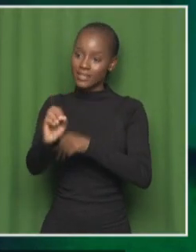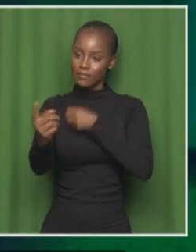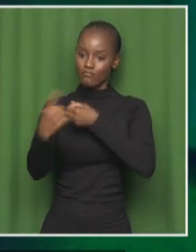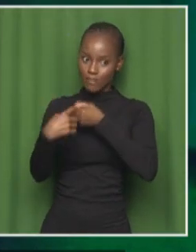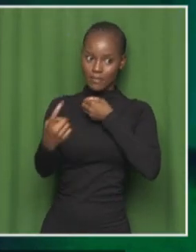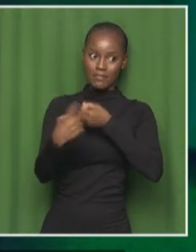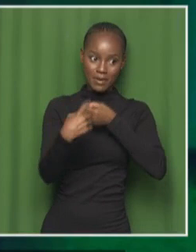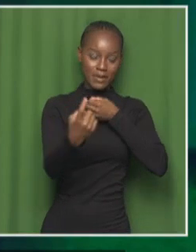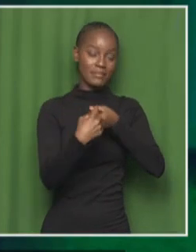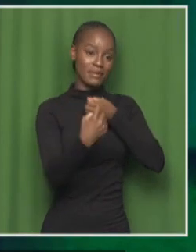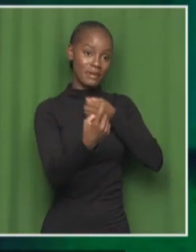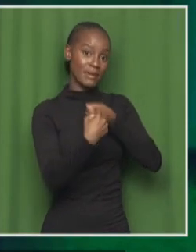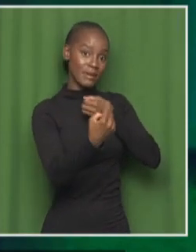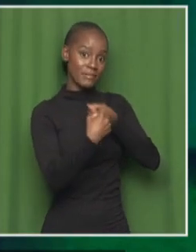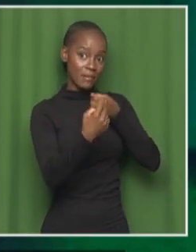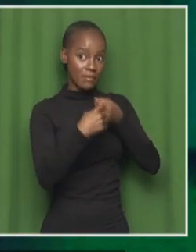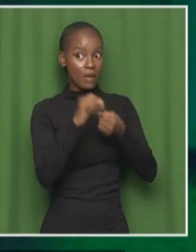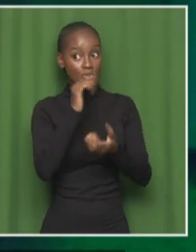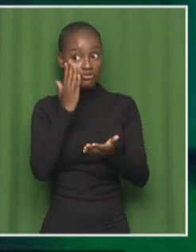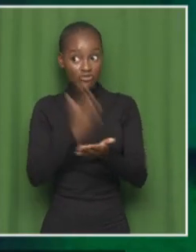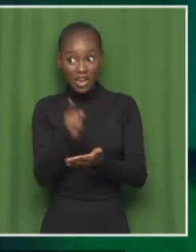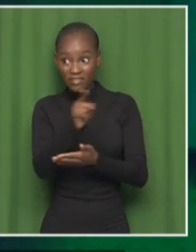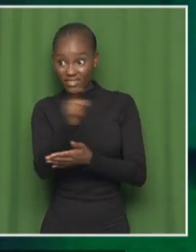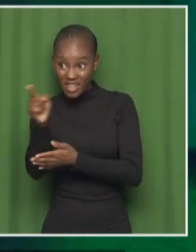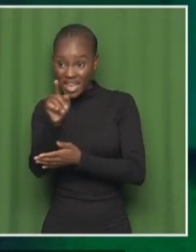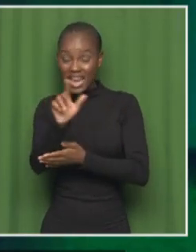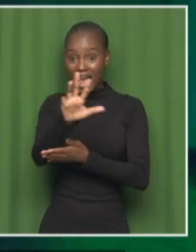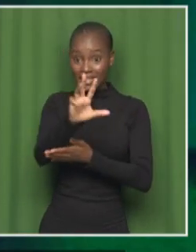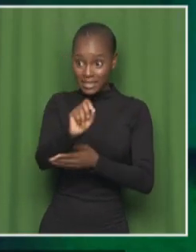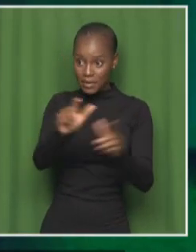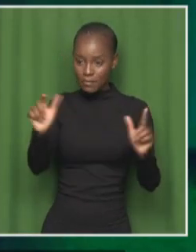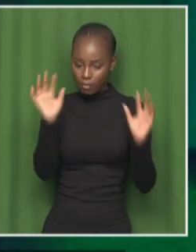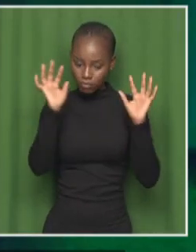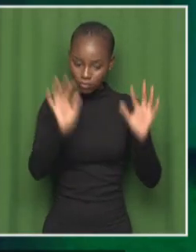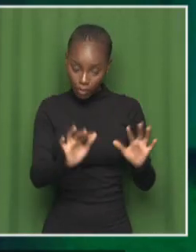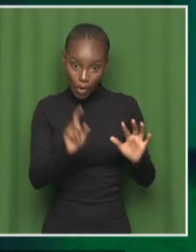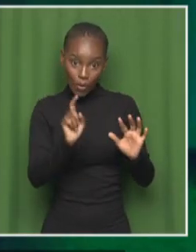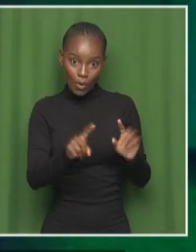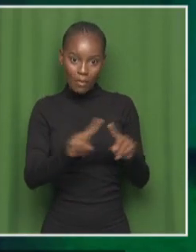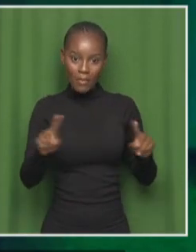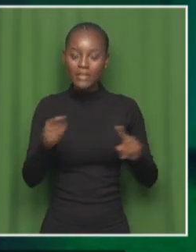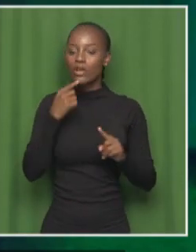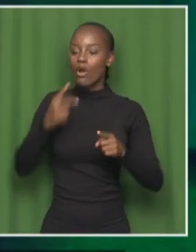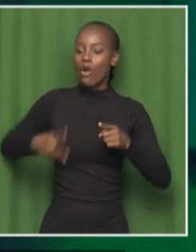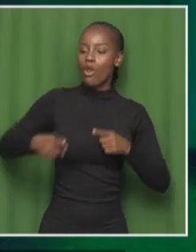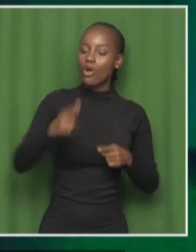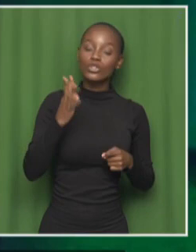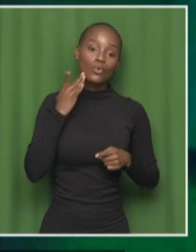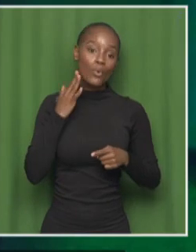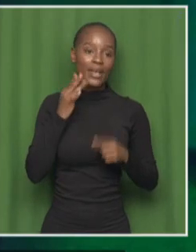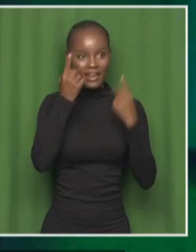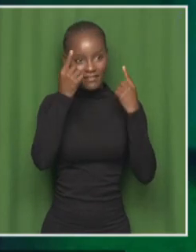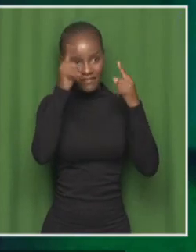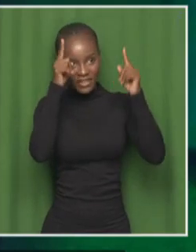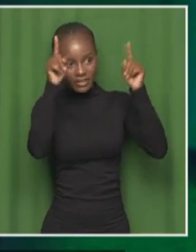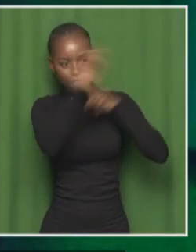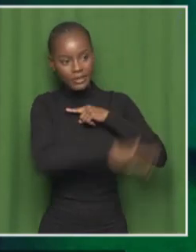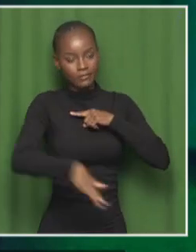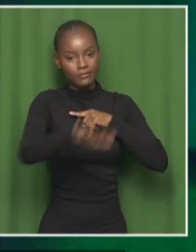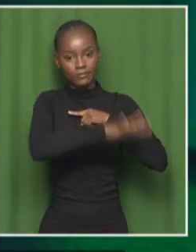all attend, but we're launching this Thursday evening at Sturrock Park Wits Sports offices, and it's open